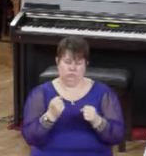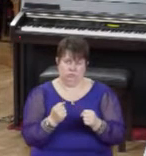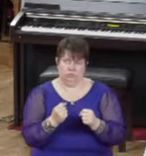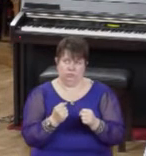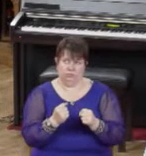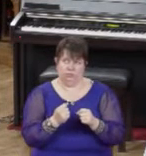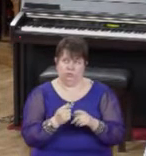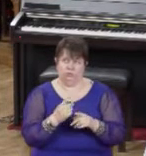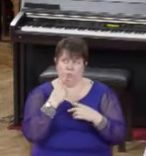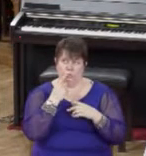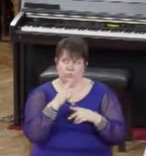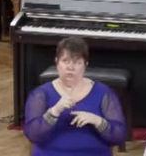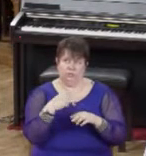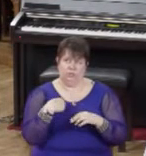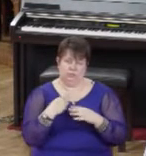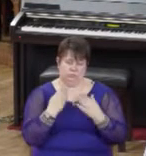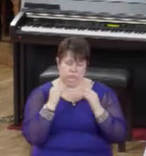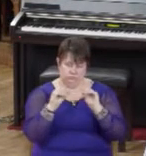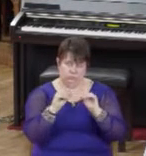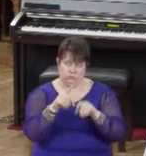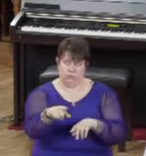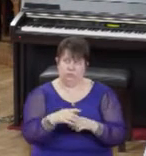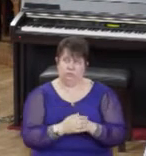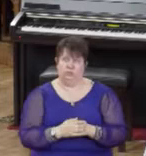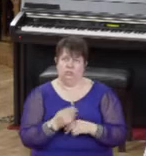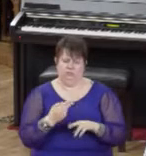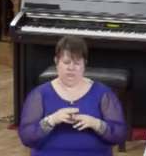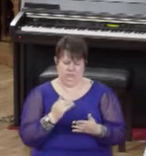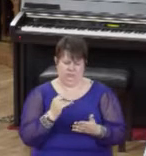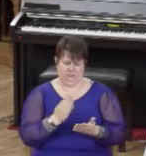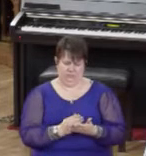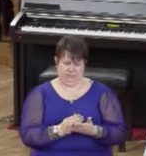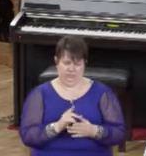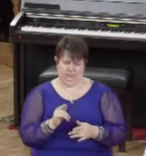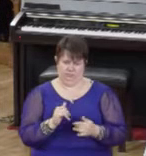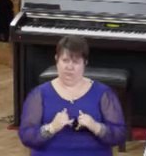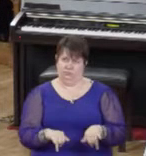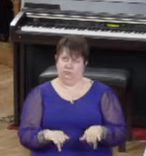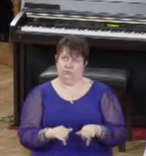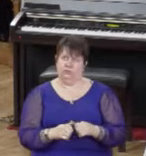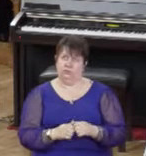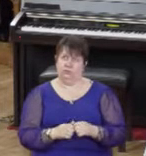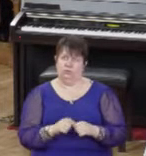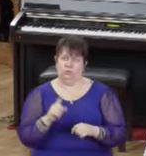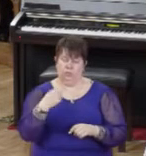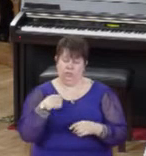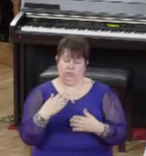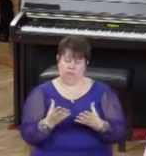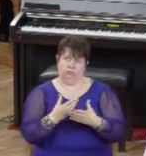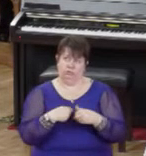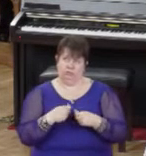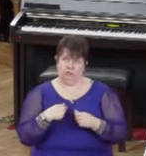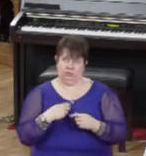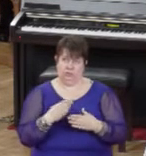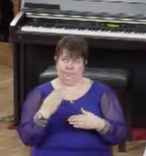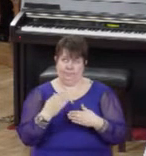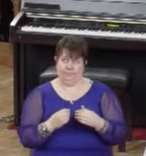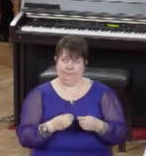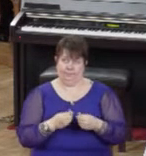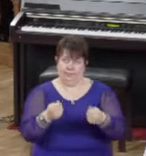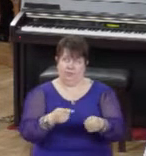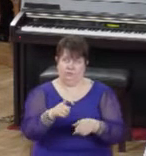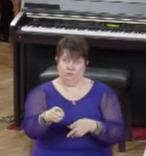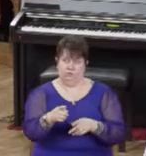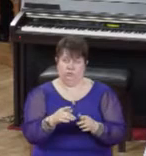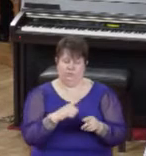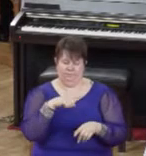you. Otherwise you have believed in vain. For what I received I passed on to you as of first